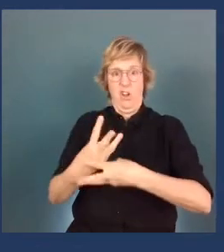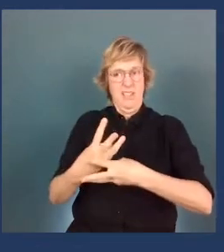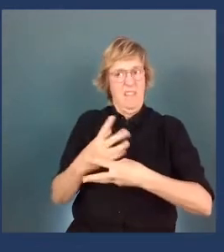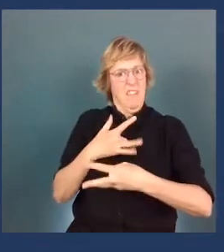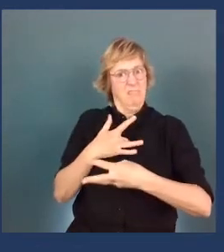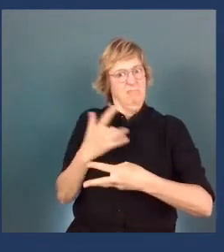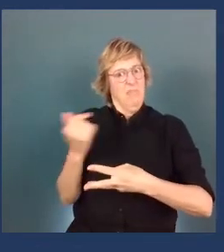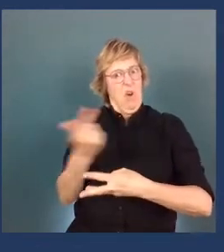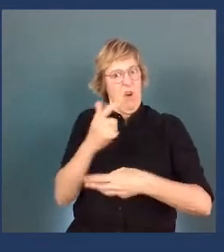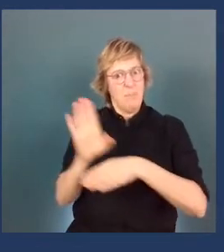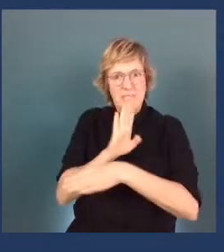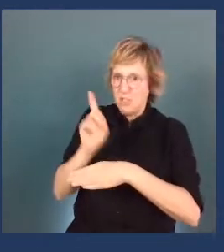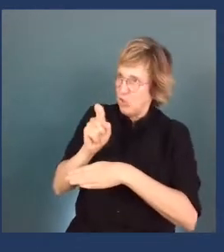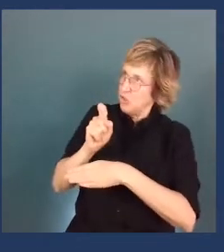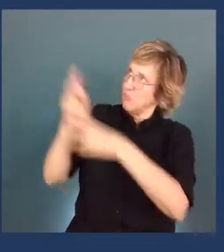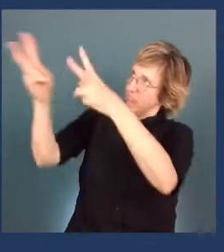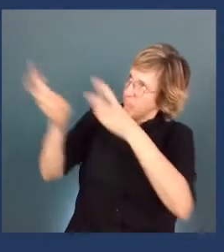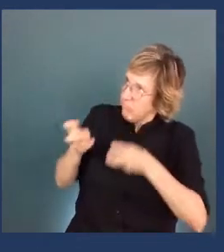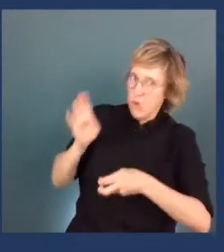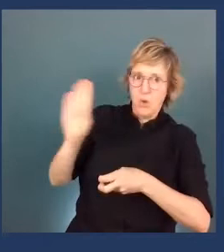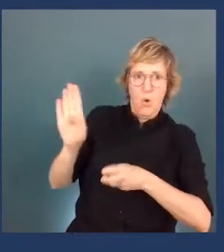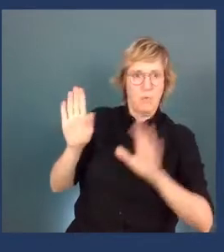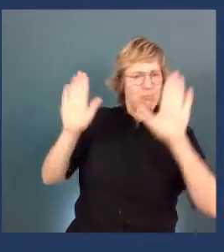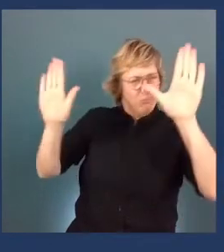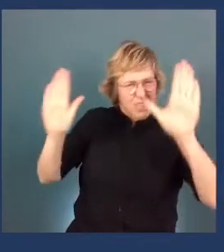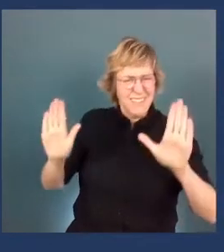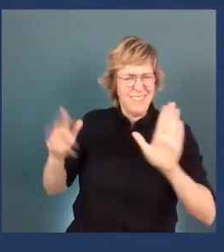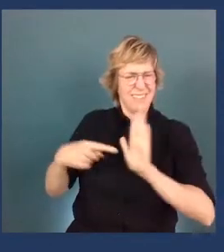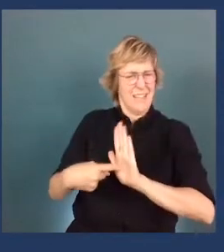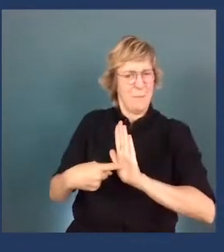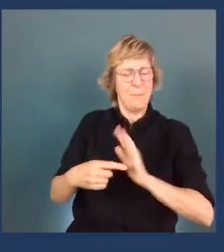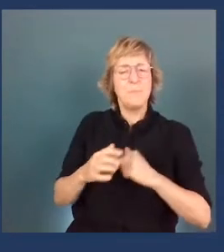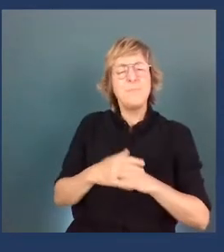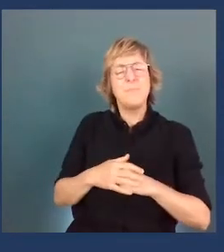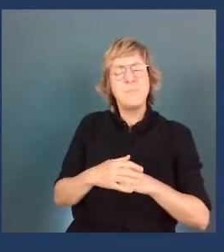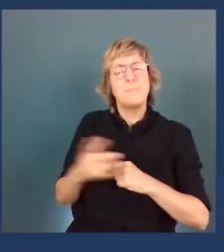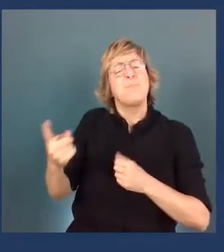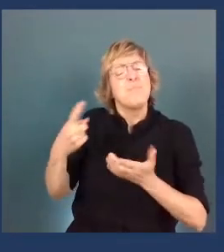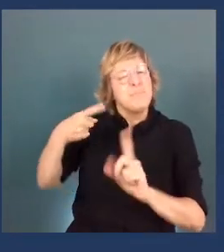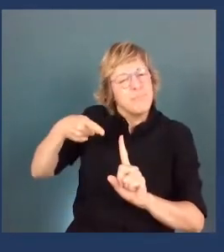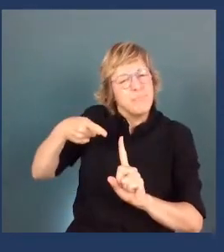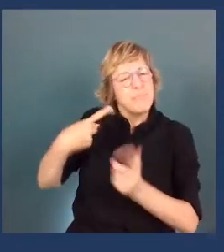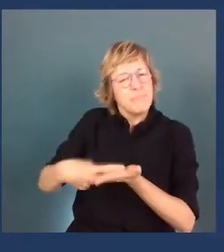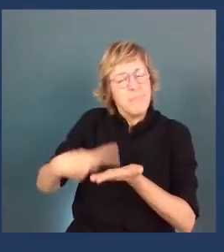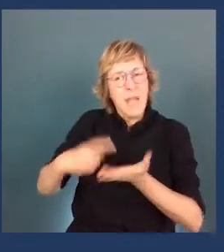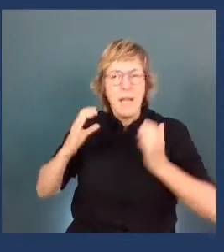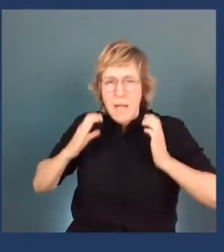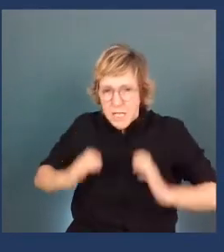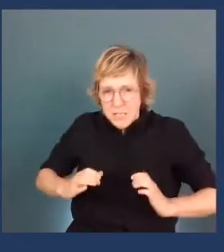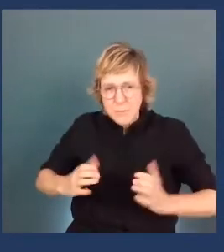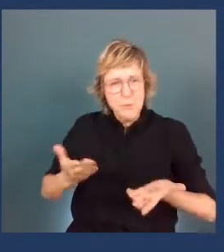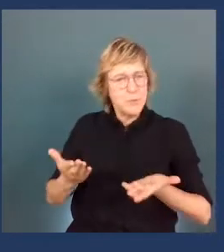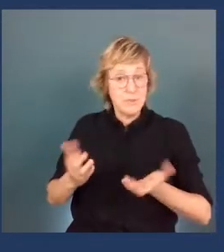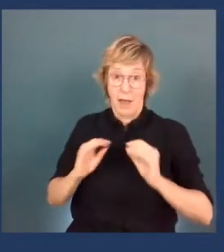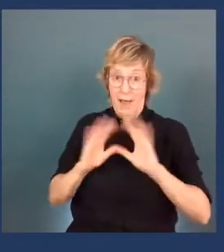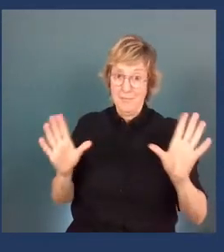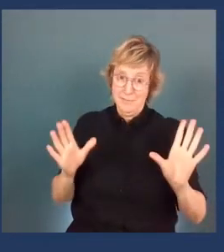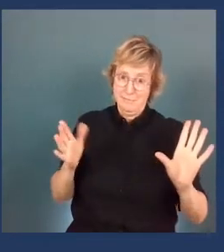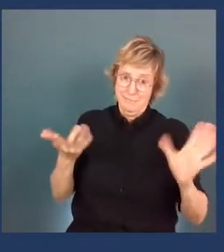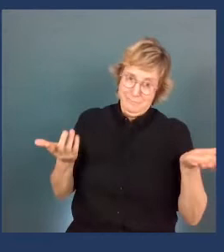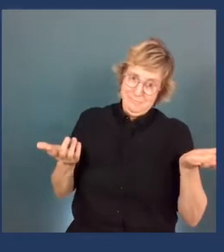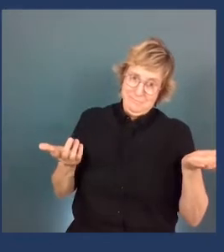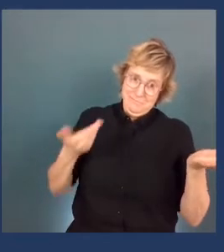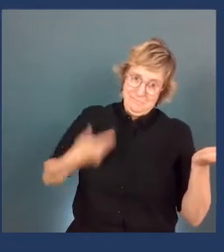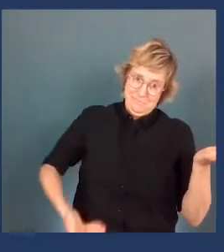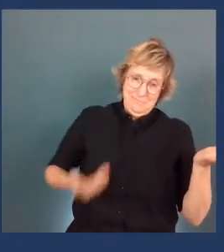your absolutely brilliant example. So Cindy, picking up on your point about customers, and obviously I